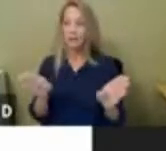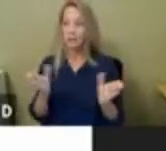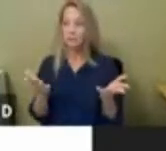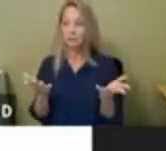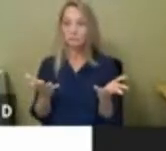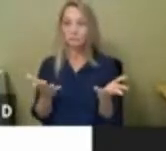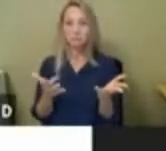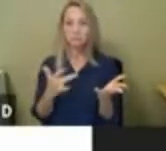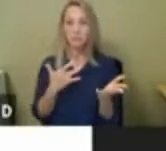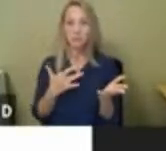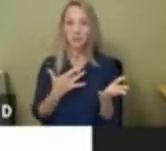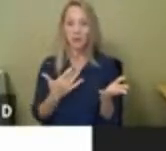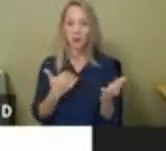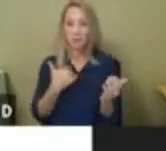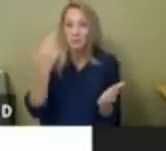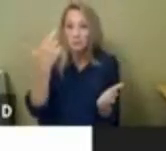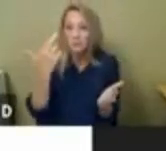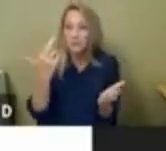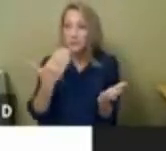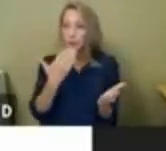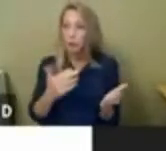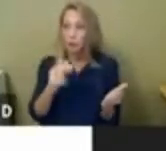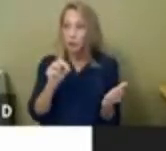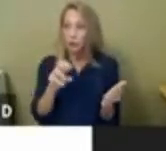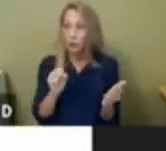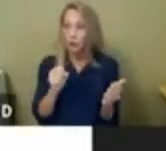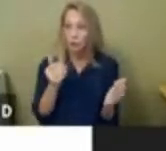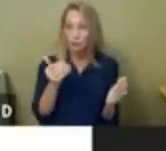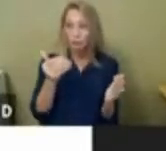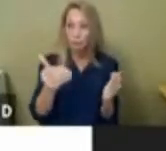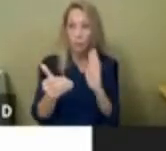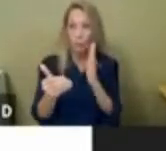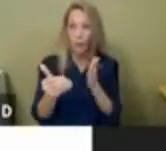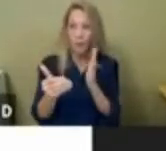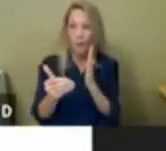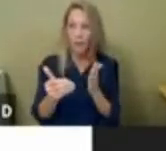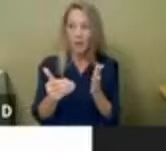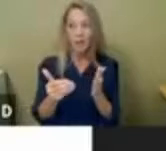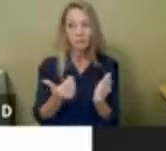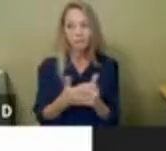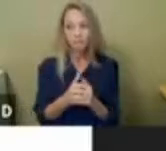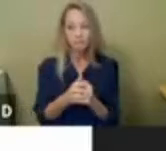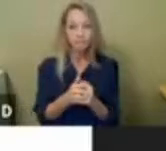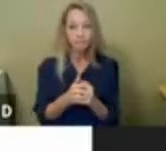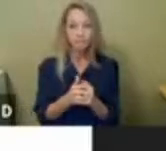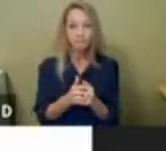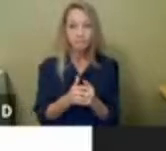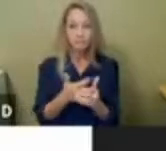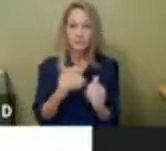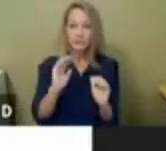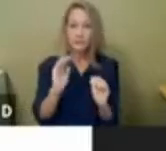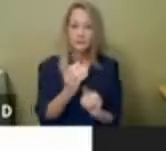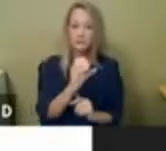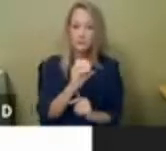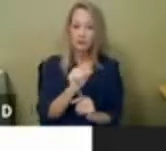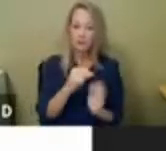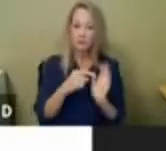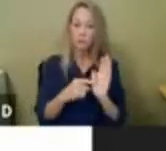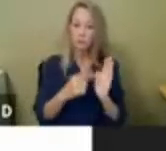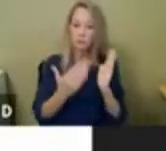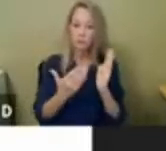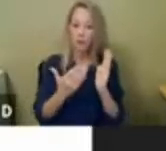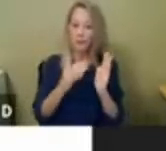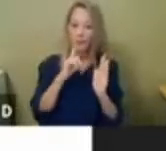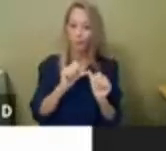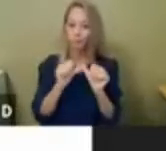there's such good news on the horizon that won't continue on into November. And so, Dr. Gocher, I